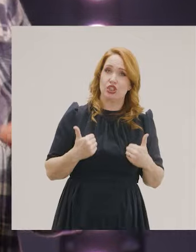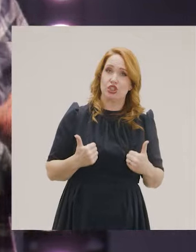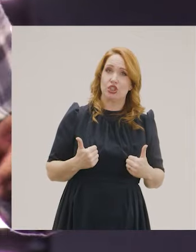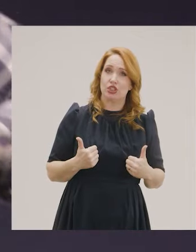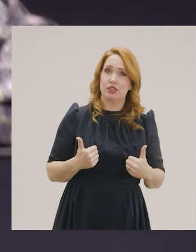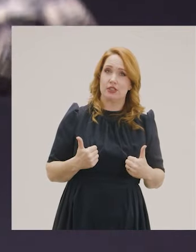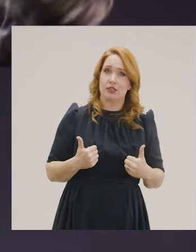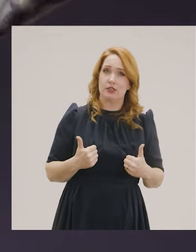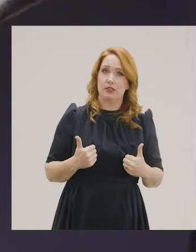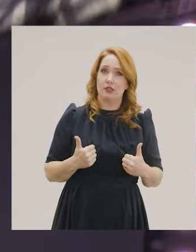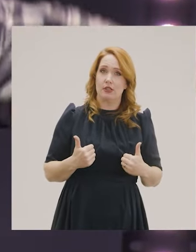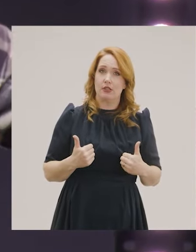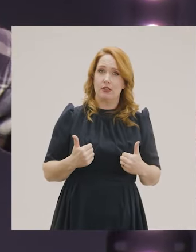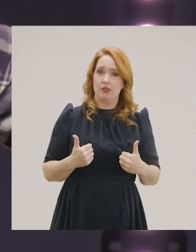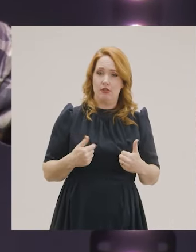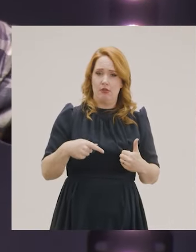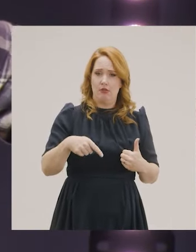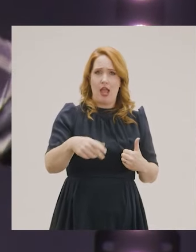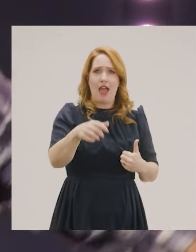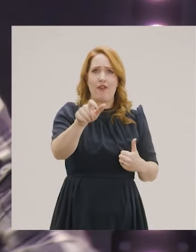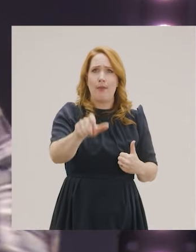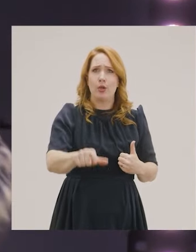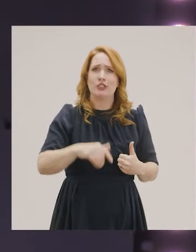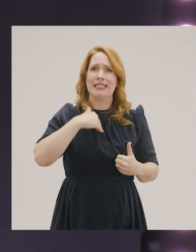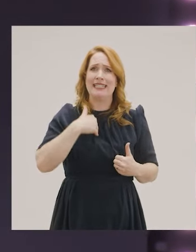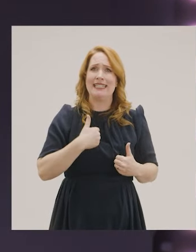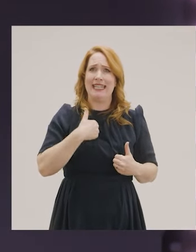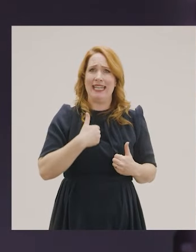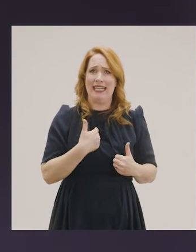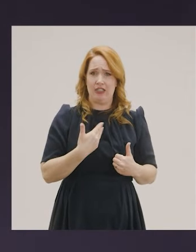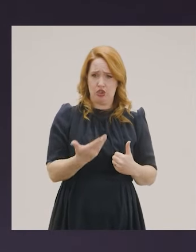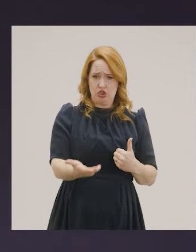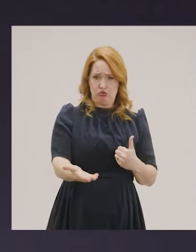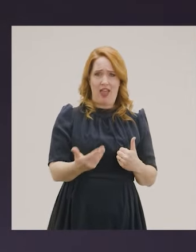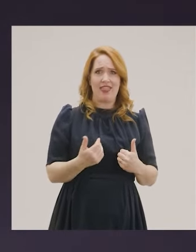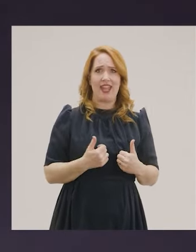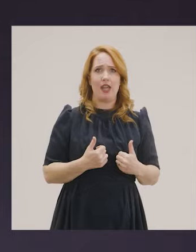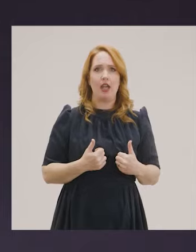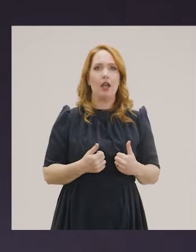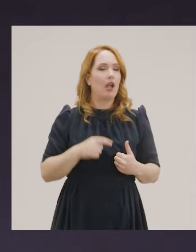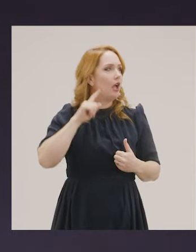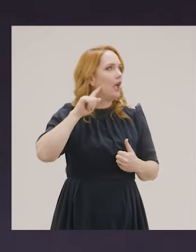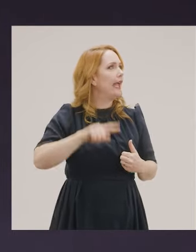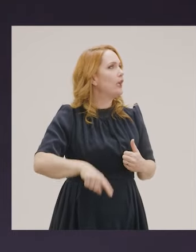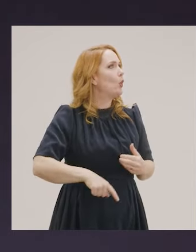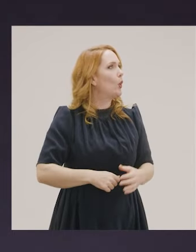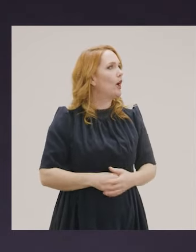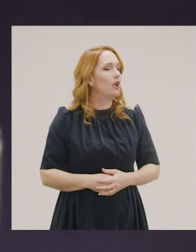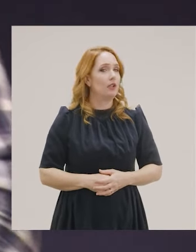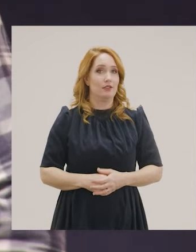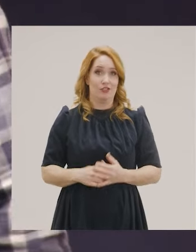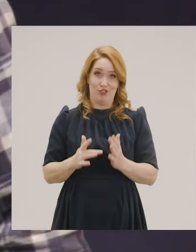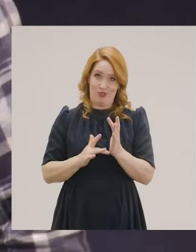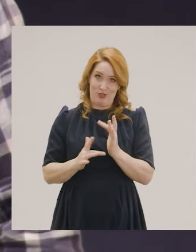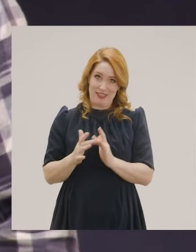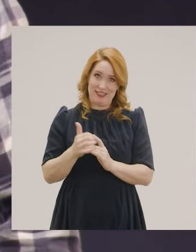that this man was very wealthy, he had need right in front of him, and he completely ignored